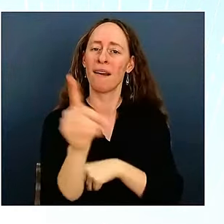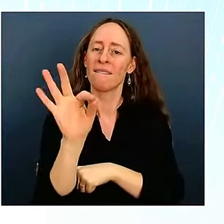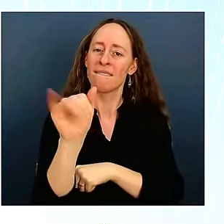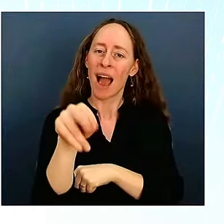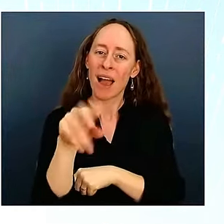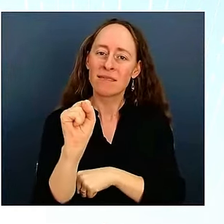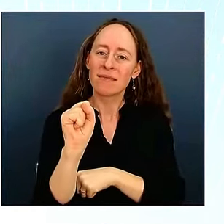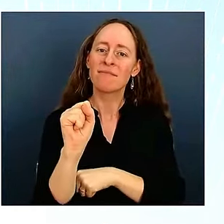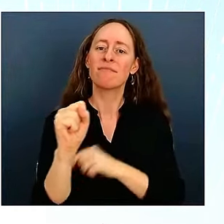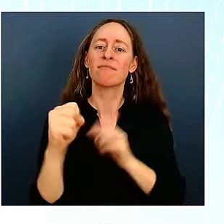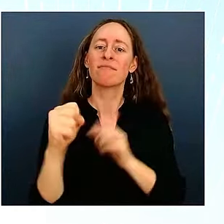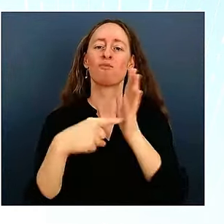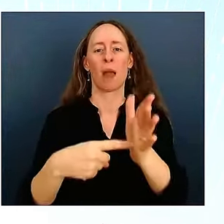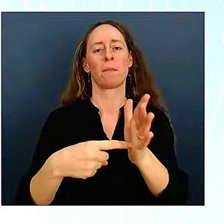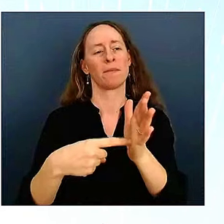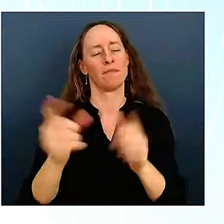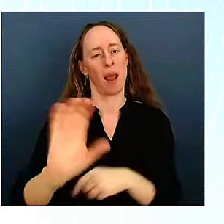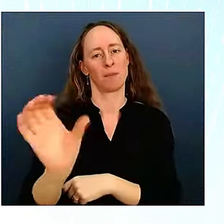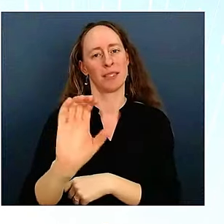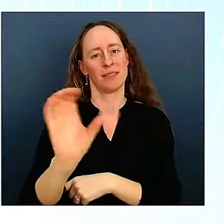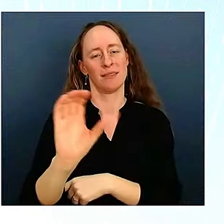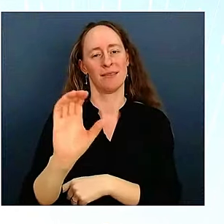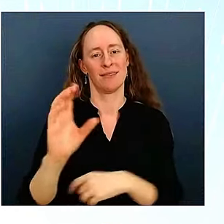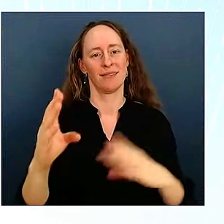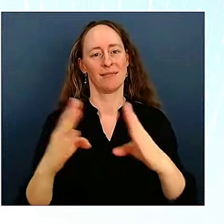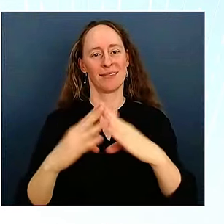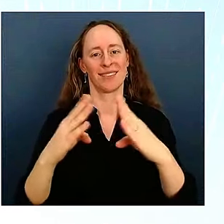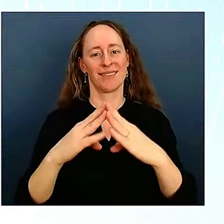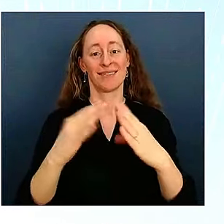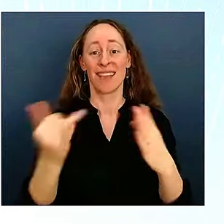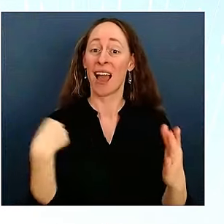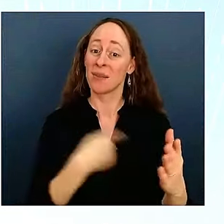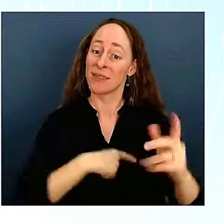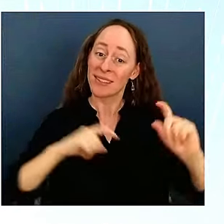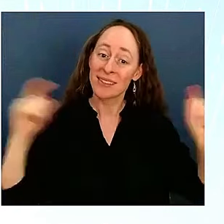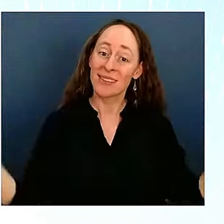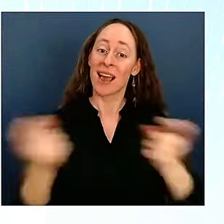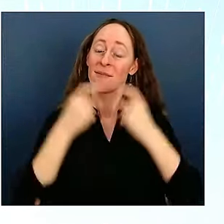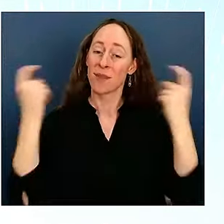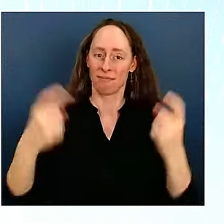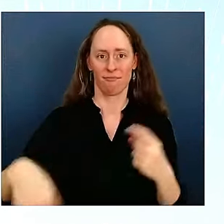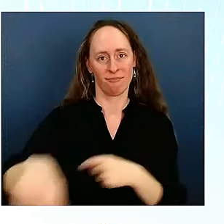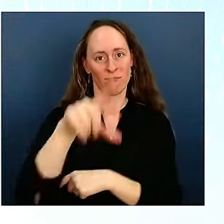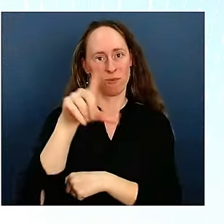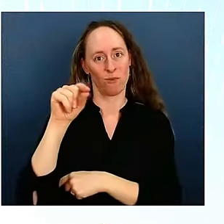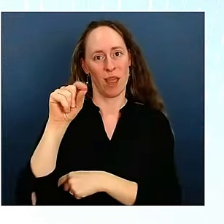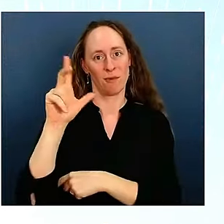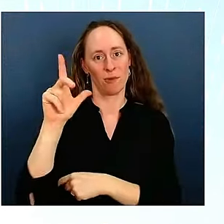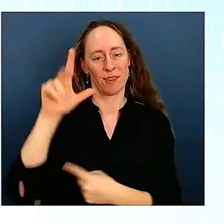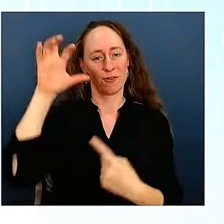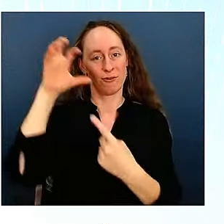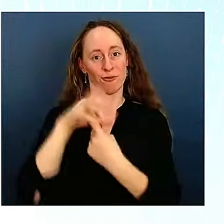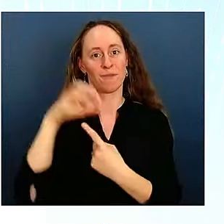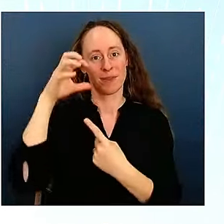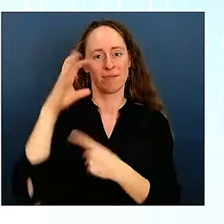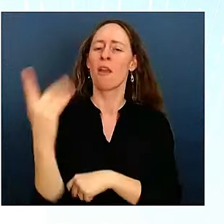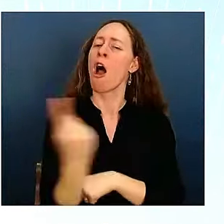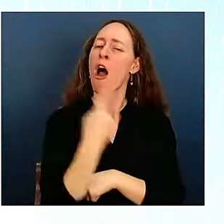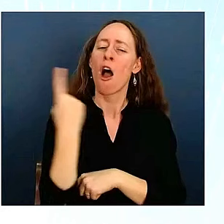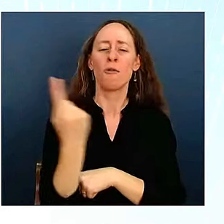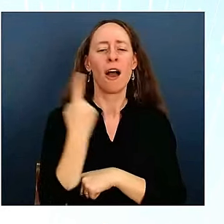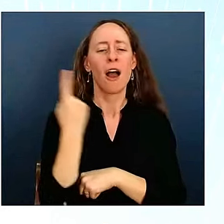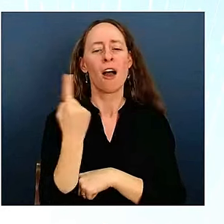2023 MLS Cup today. We are always focused on continuing to write our story as